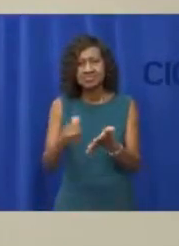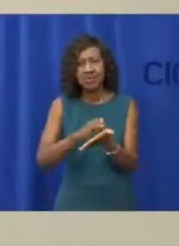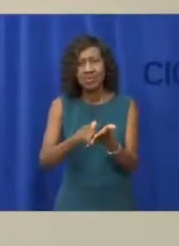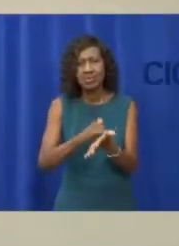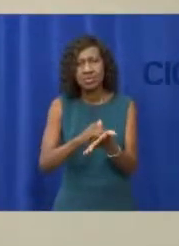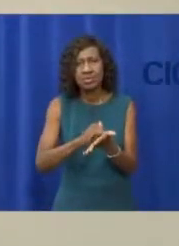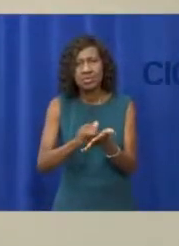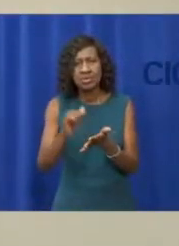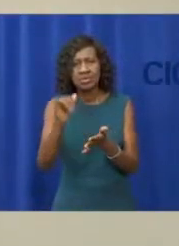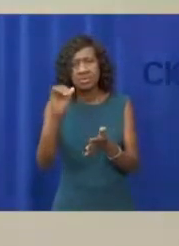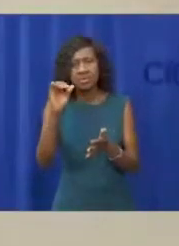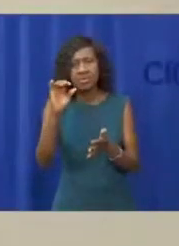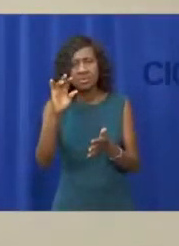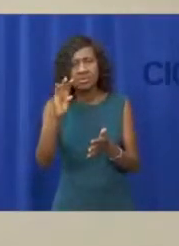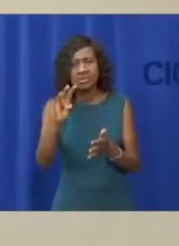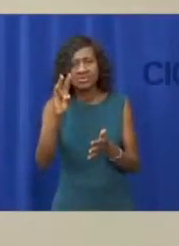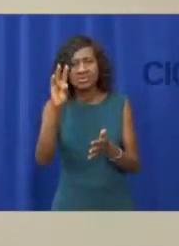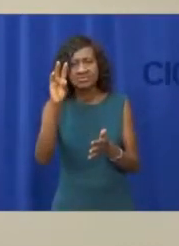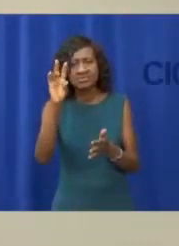State,